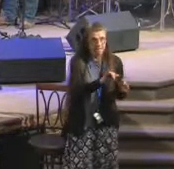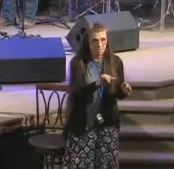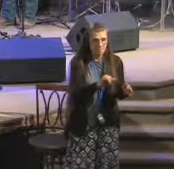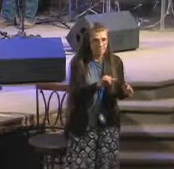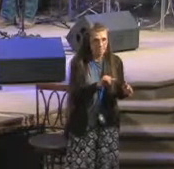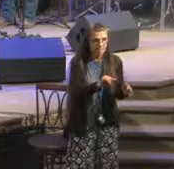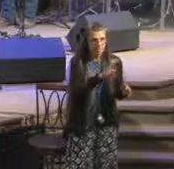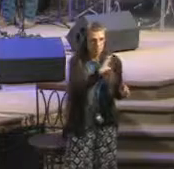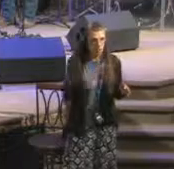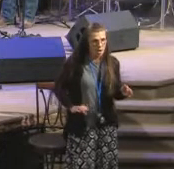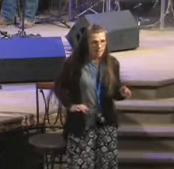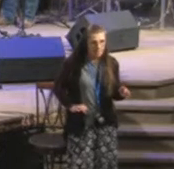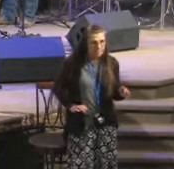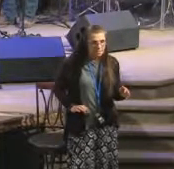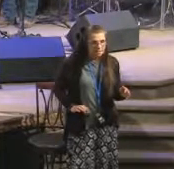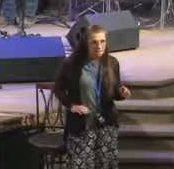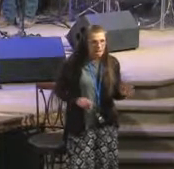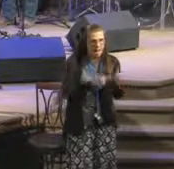Lead in such a way.